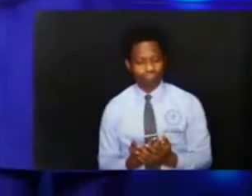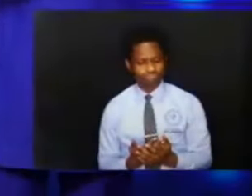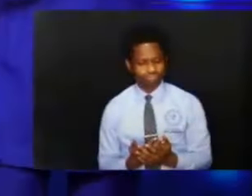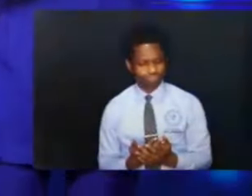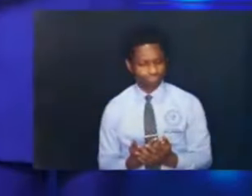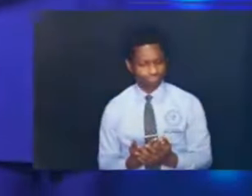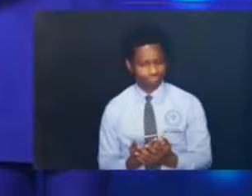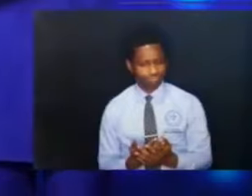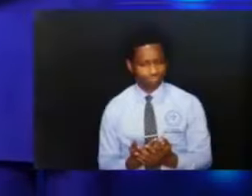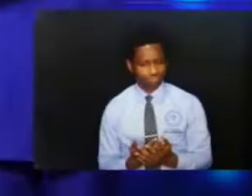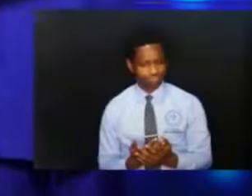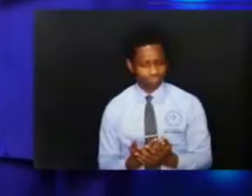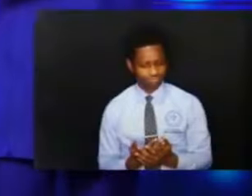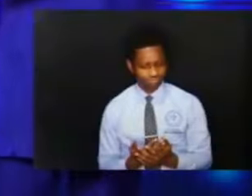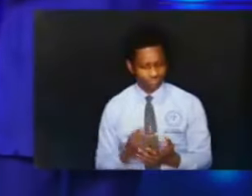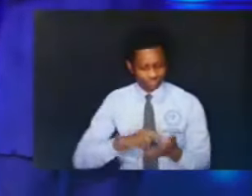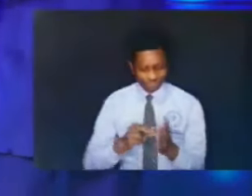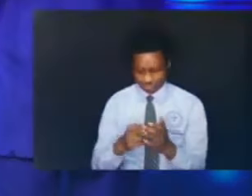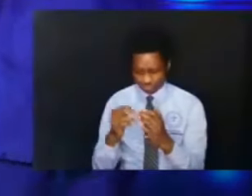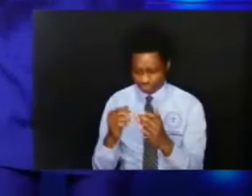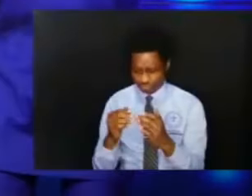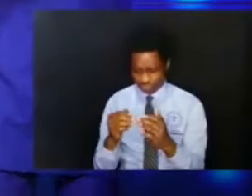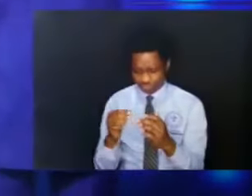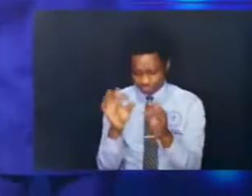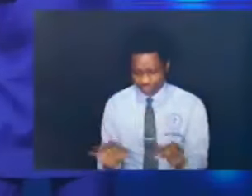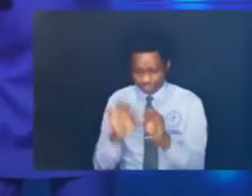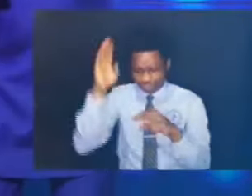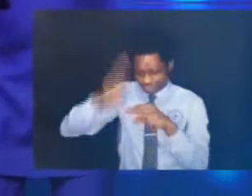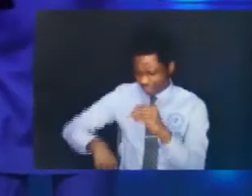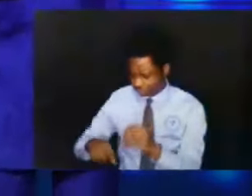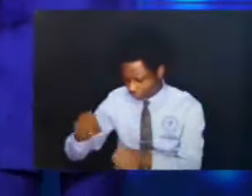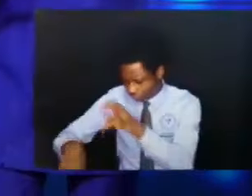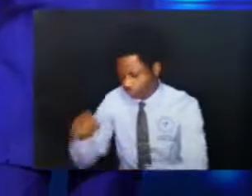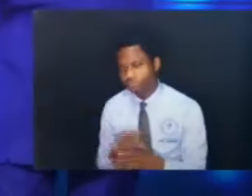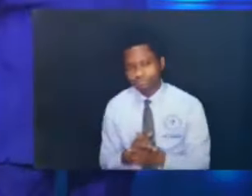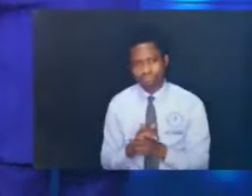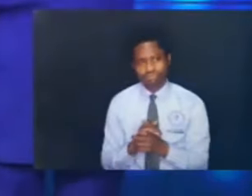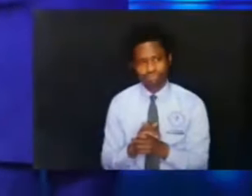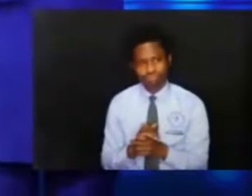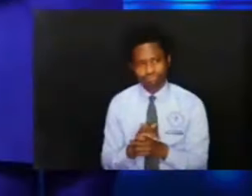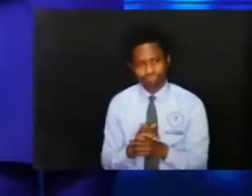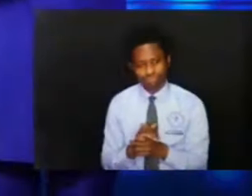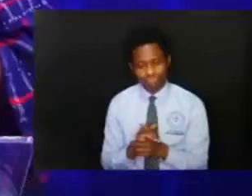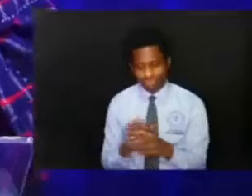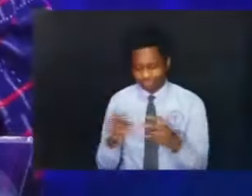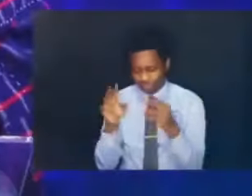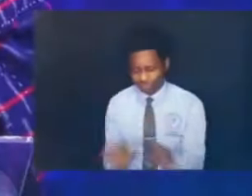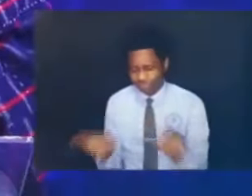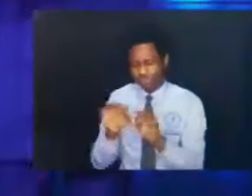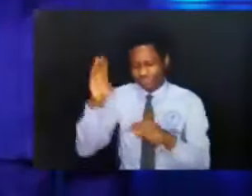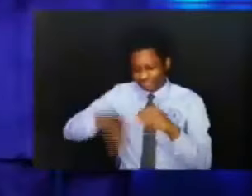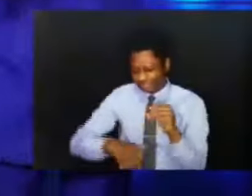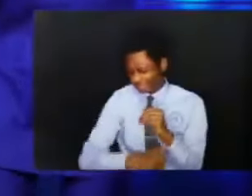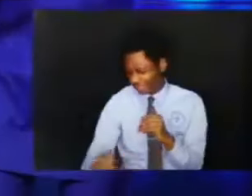nyina kane. Na it towers above your offering. Na she ehia eche wafodi enimpo. It is more important than any other.